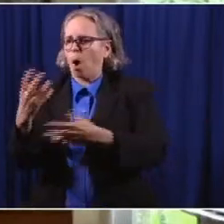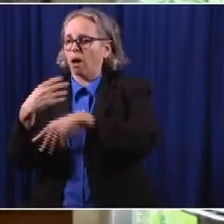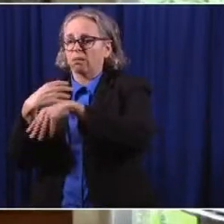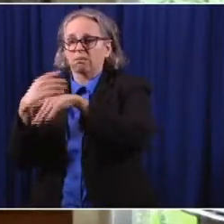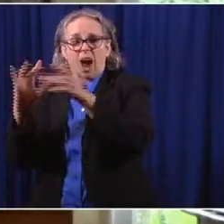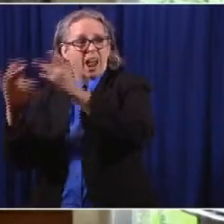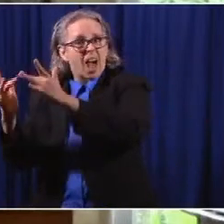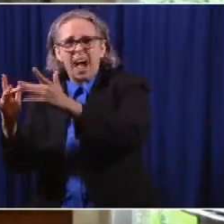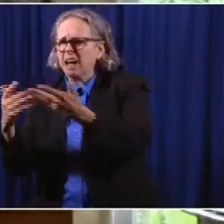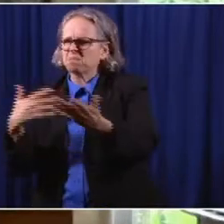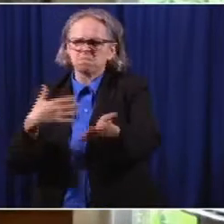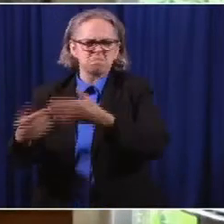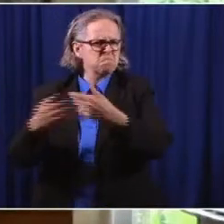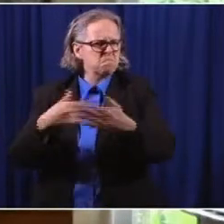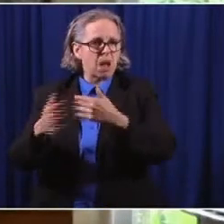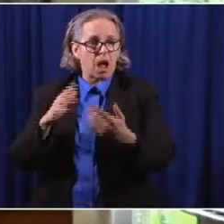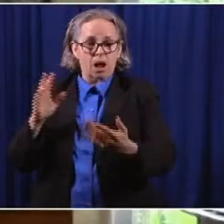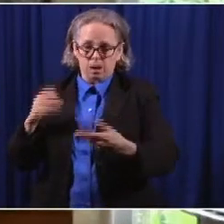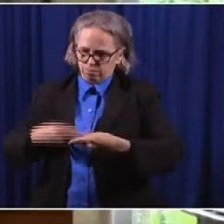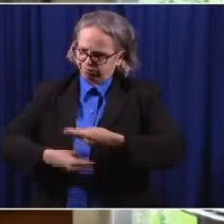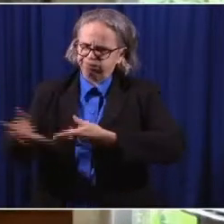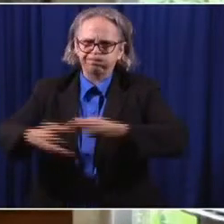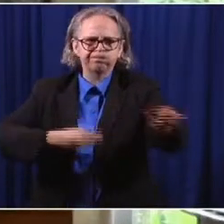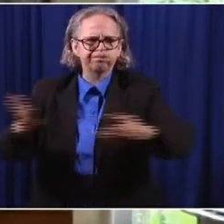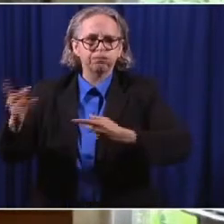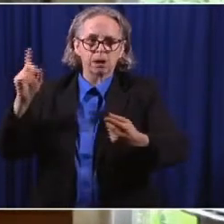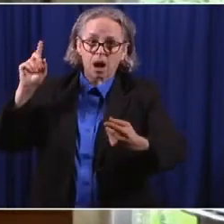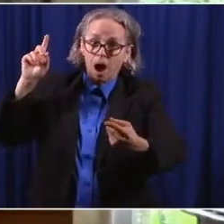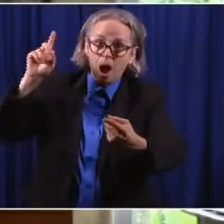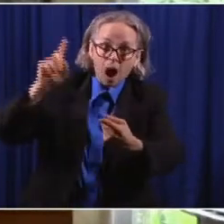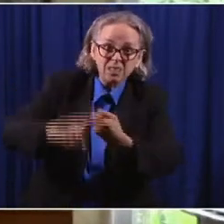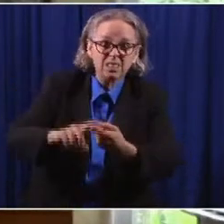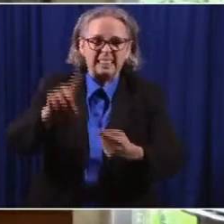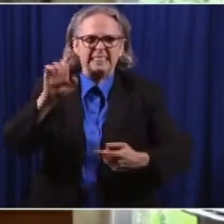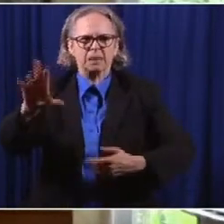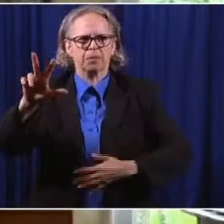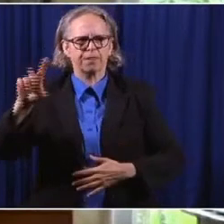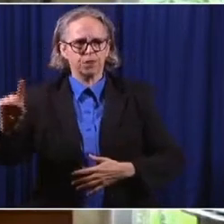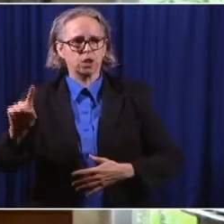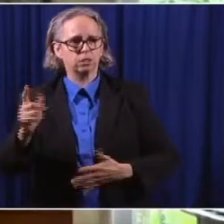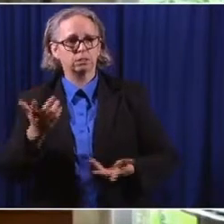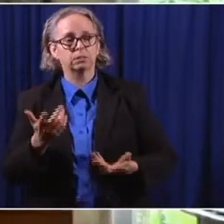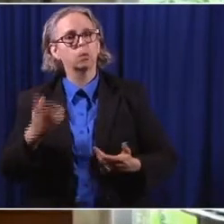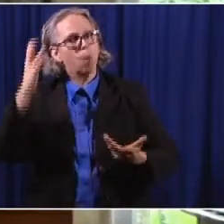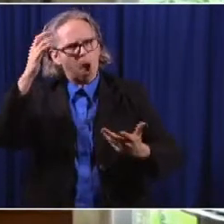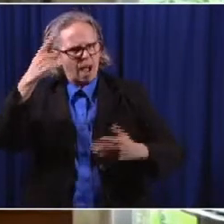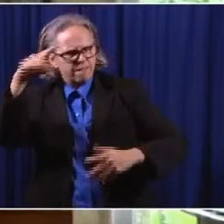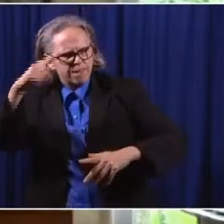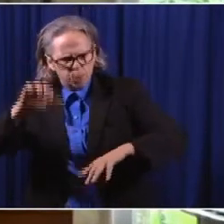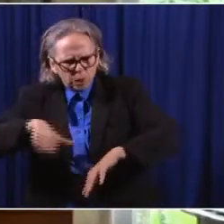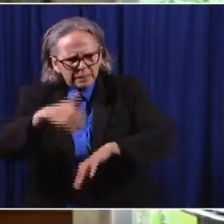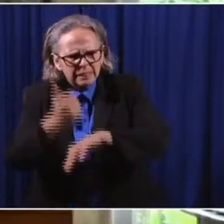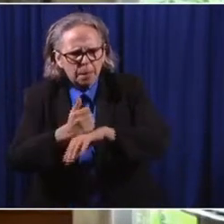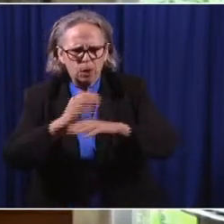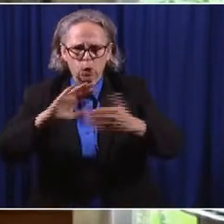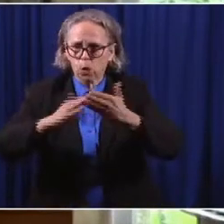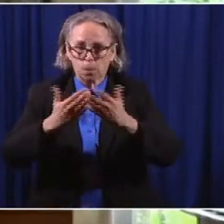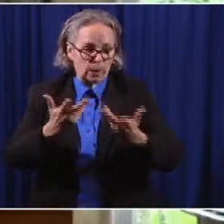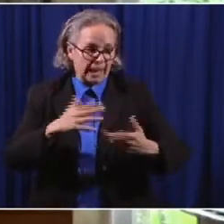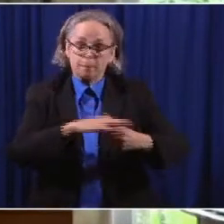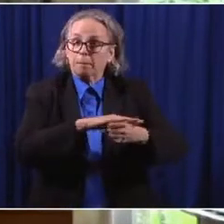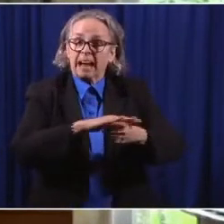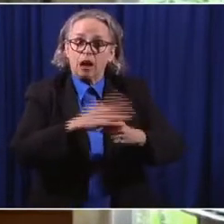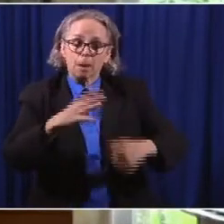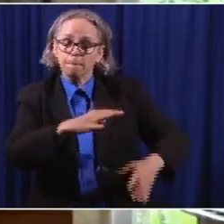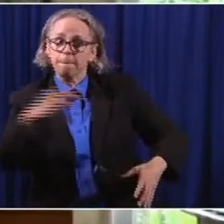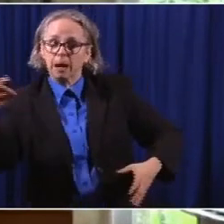to remote learners, such as community pickup locations, home delivery, and bus stop drop-offs. They offer multi-day